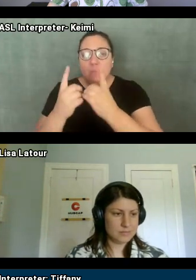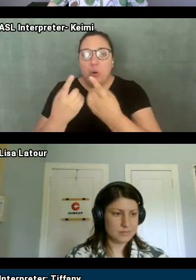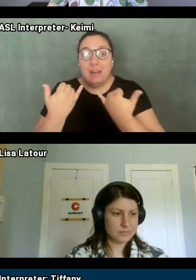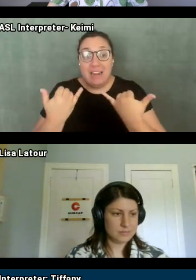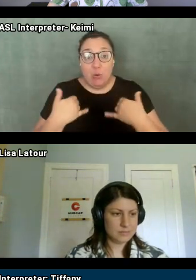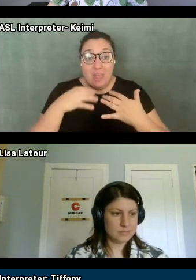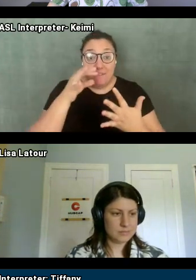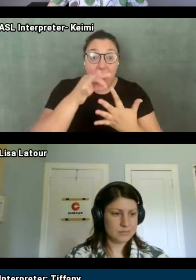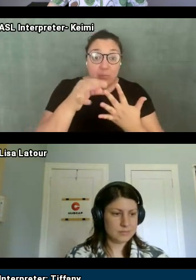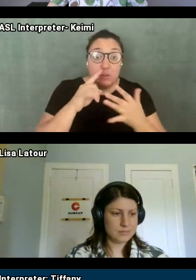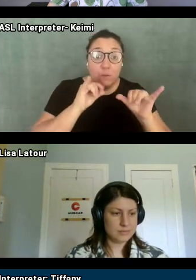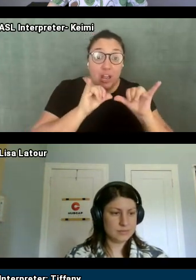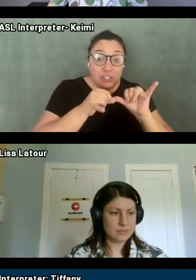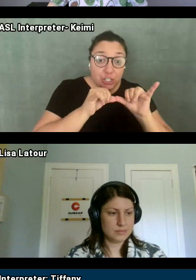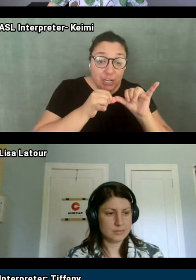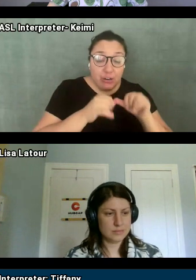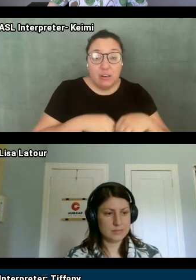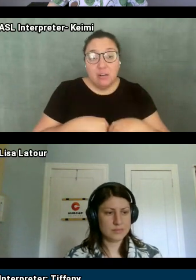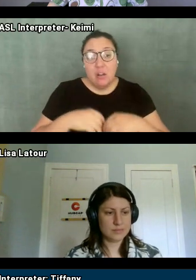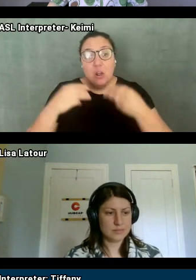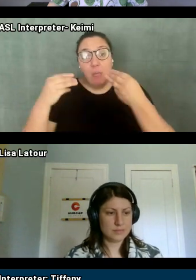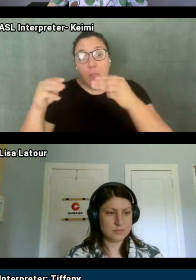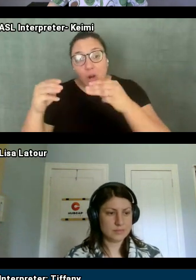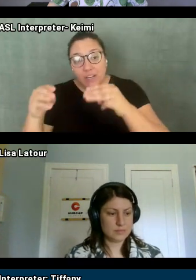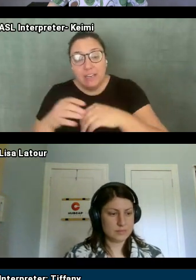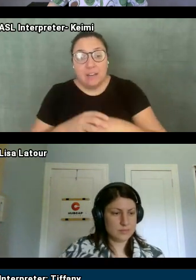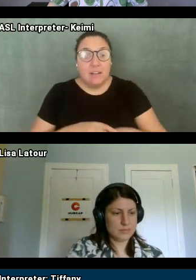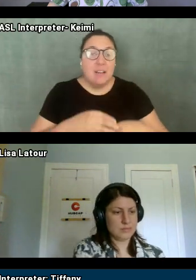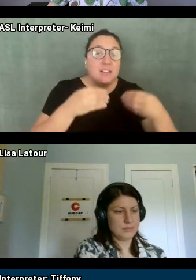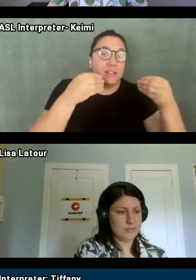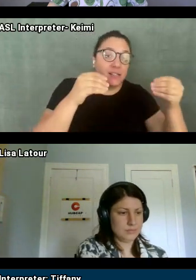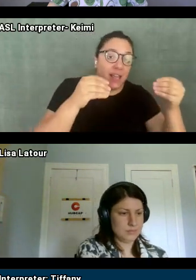like engineering, marketing, sales, and finance.